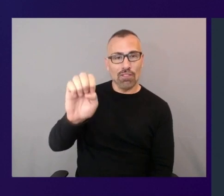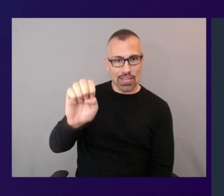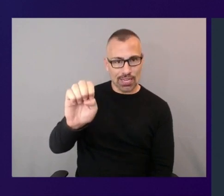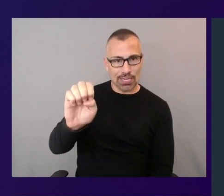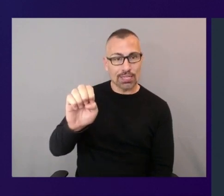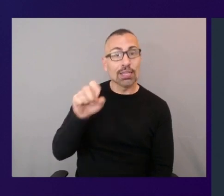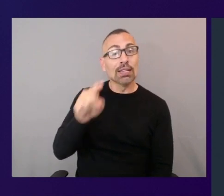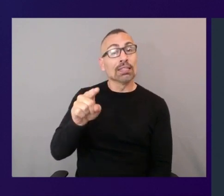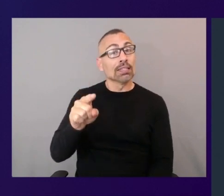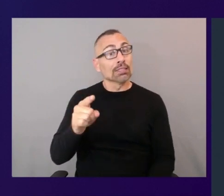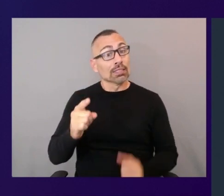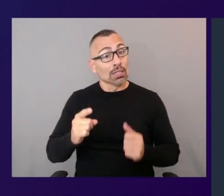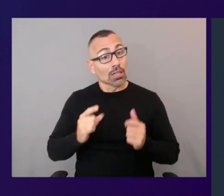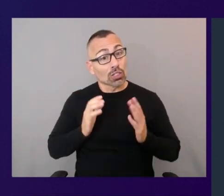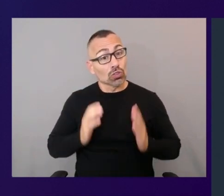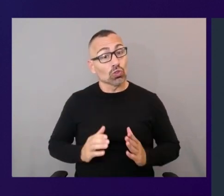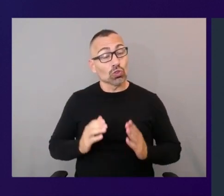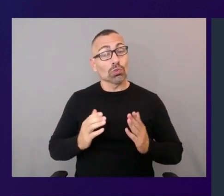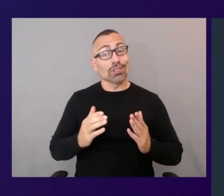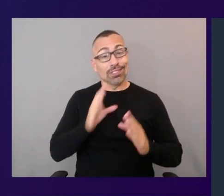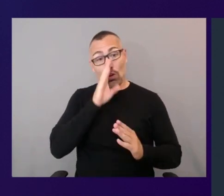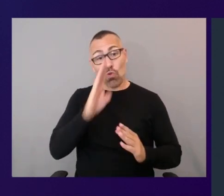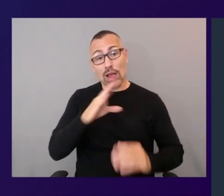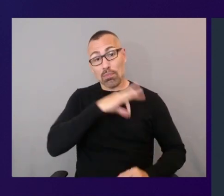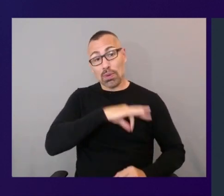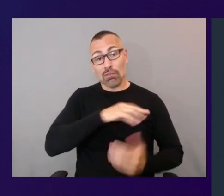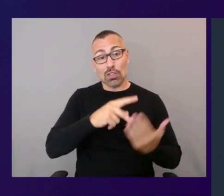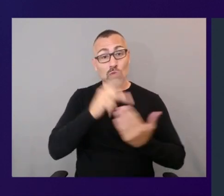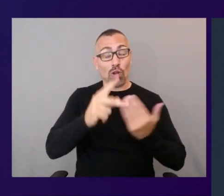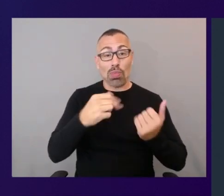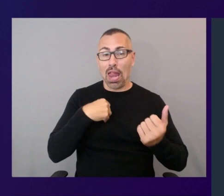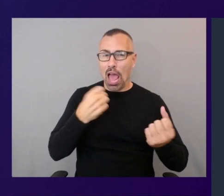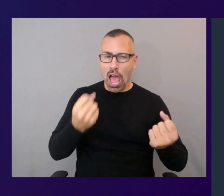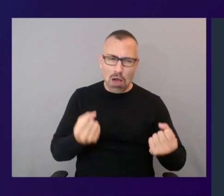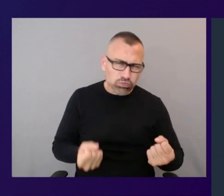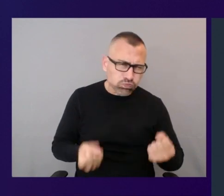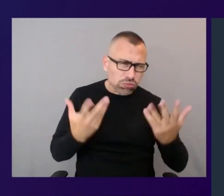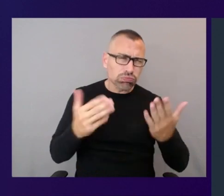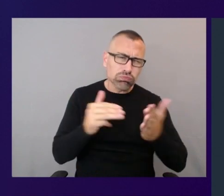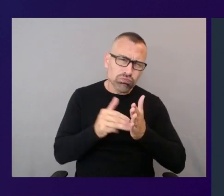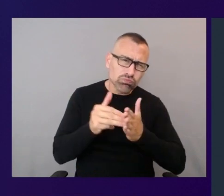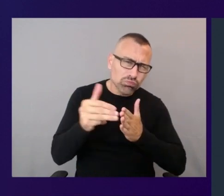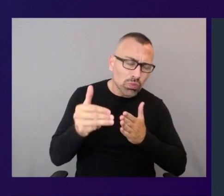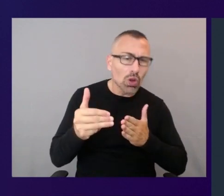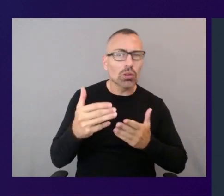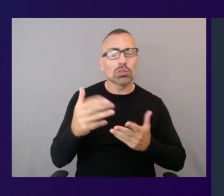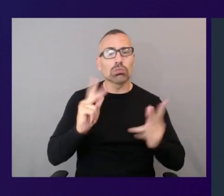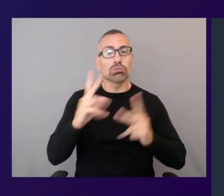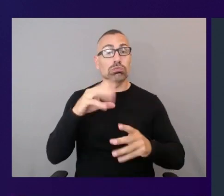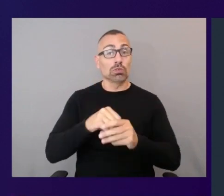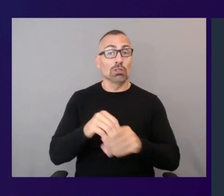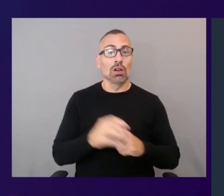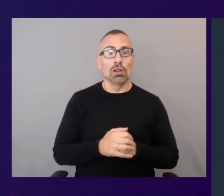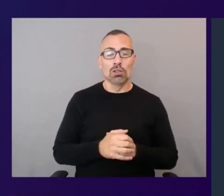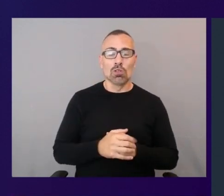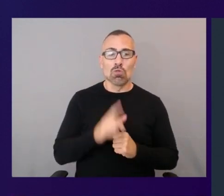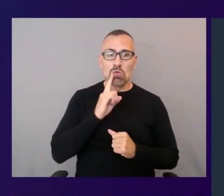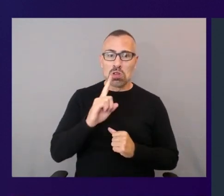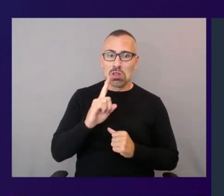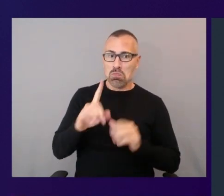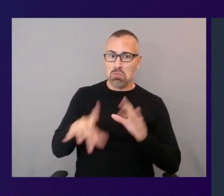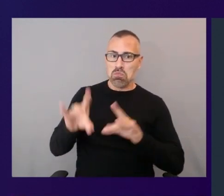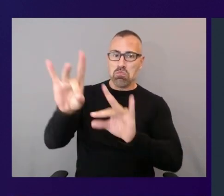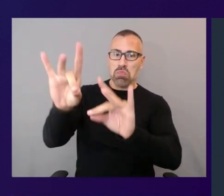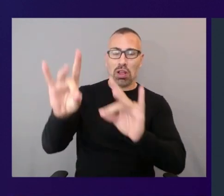benefits program with millions of participants in this. It's been fantastic to learn from them. Now, they've adopted